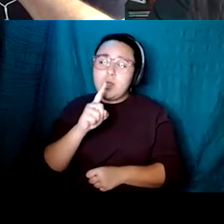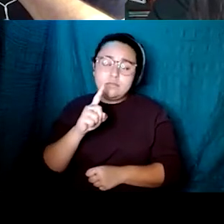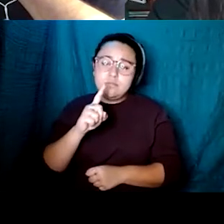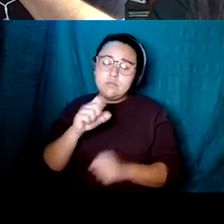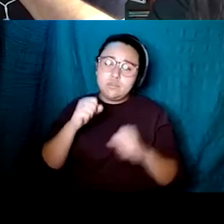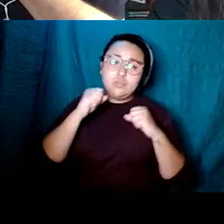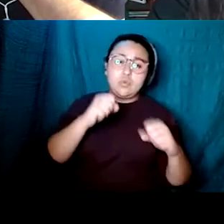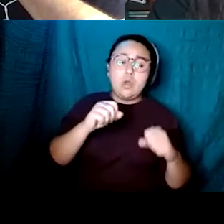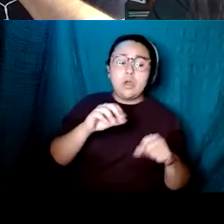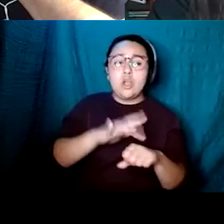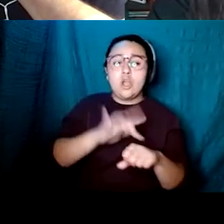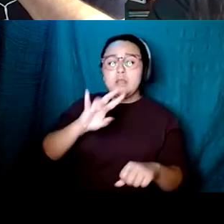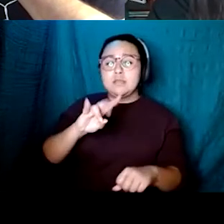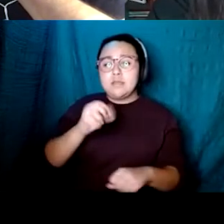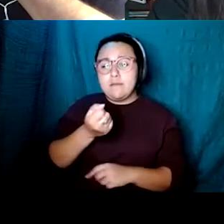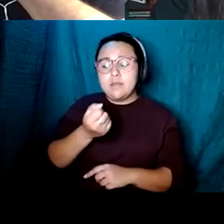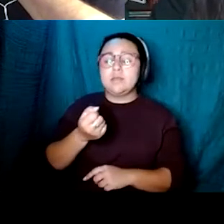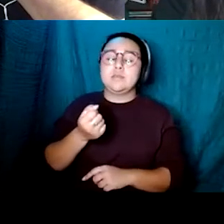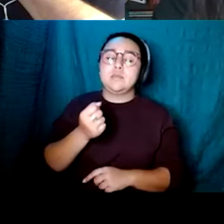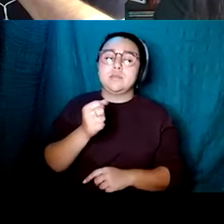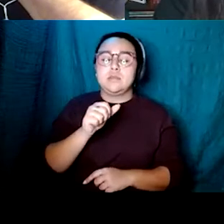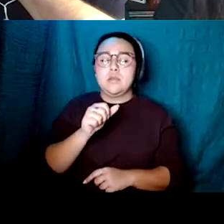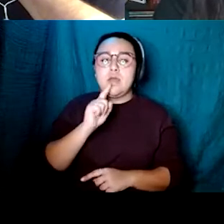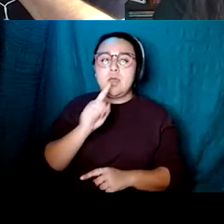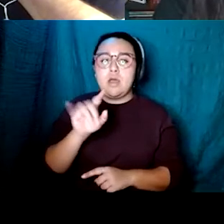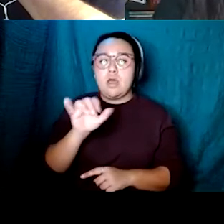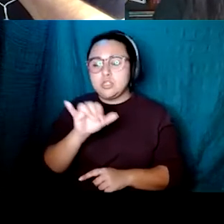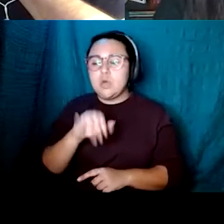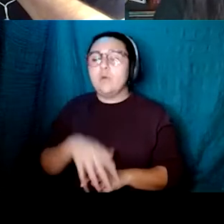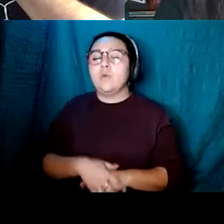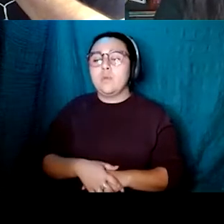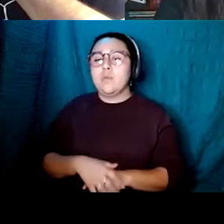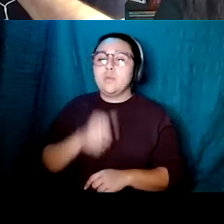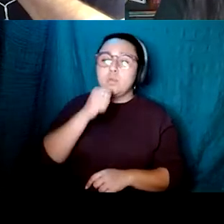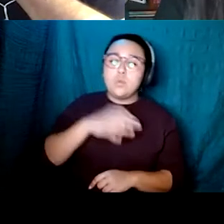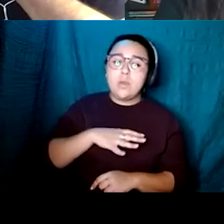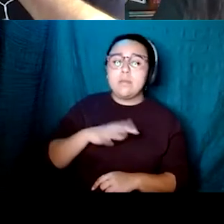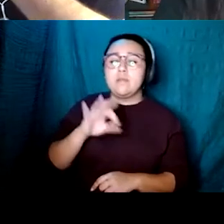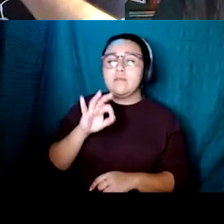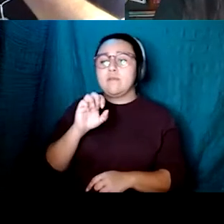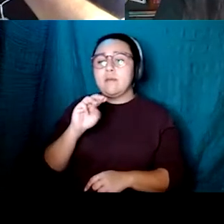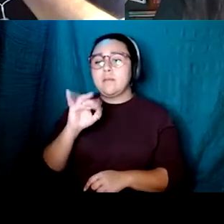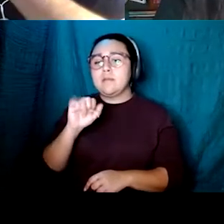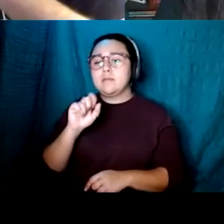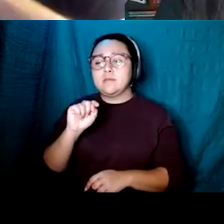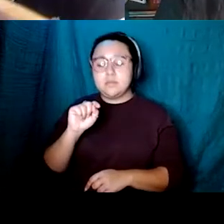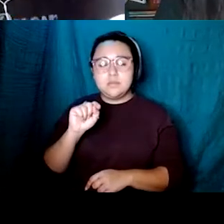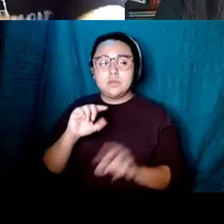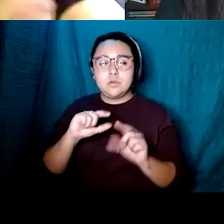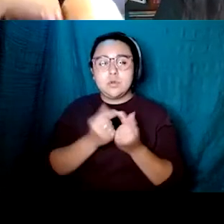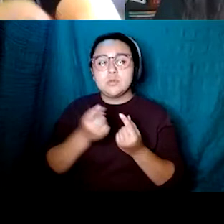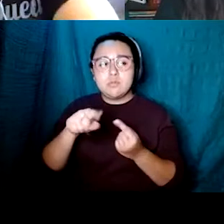and around some of the, particularly around some of the women and feminist groups who were doing, you know, fat liberation